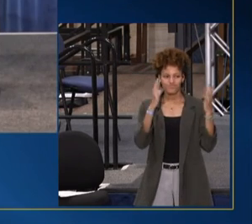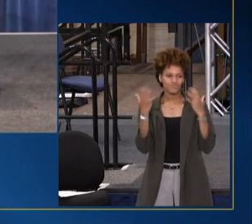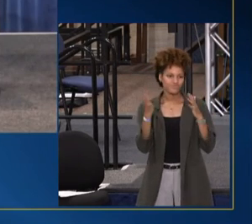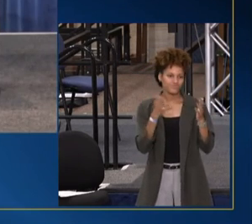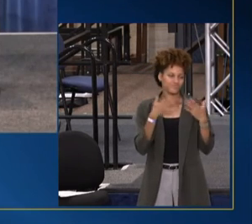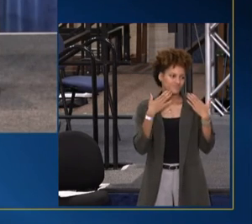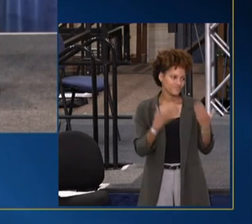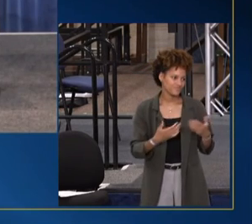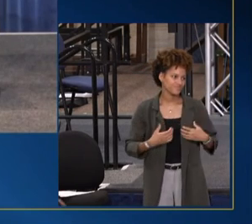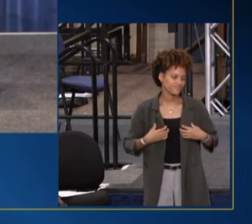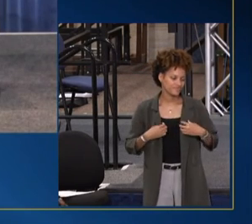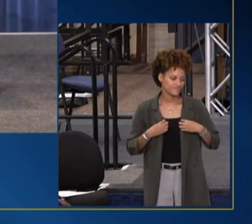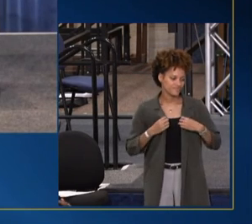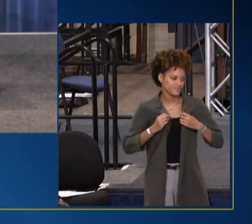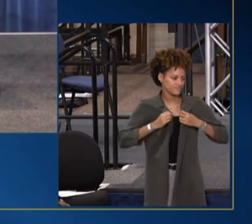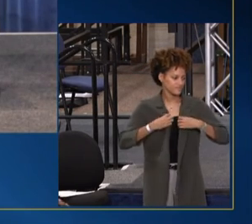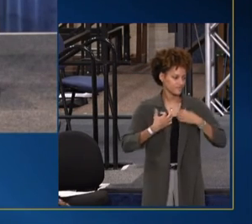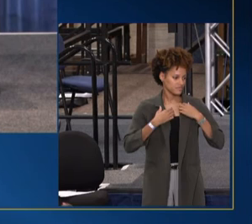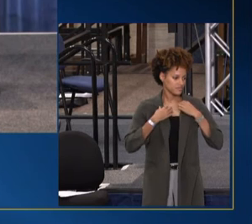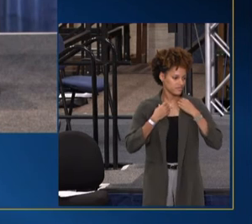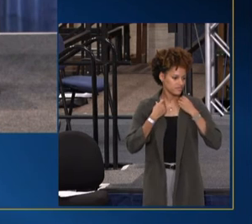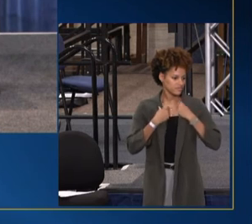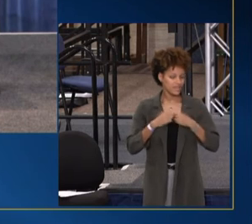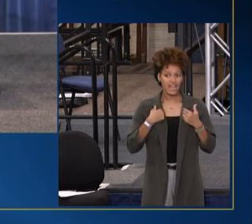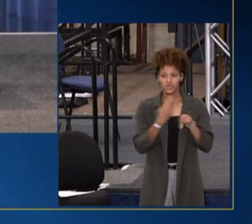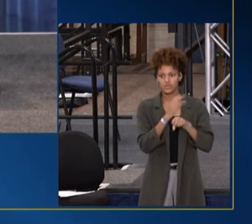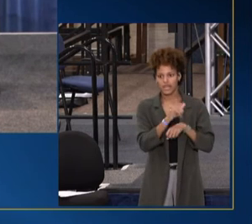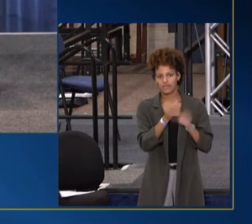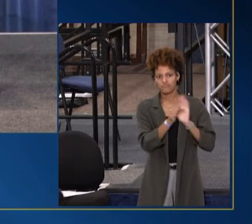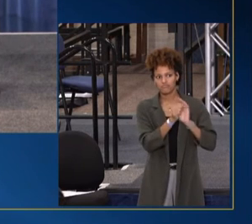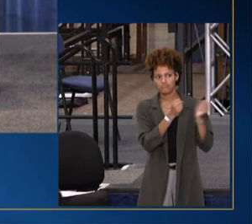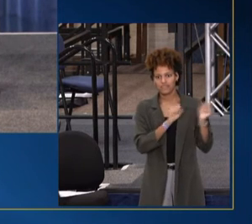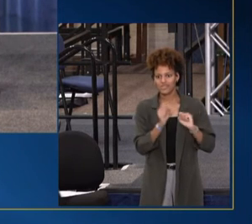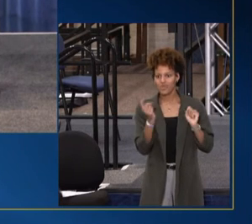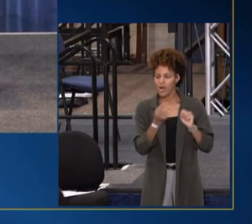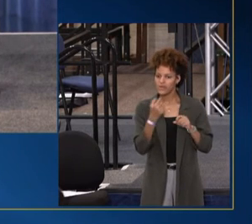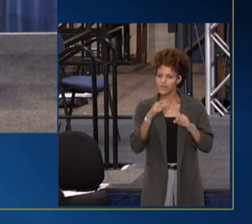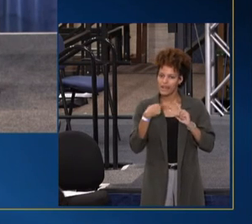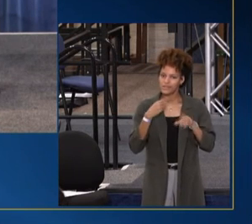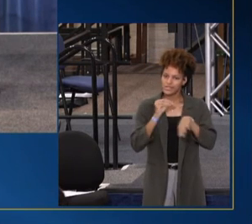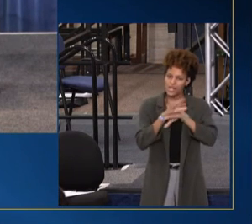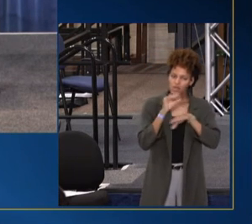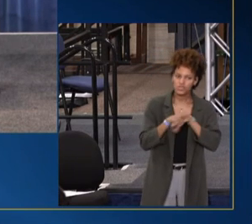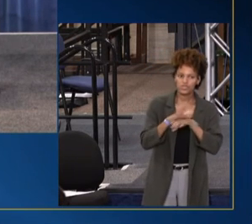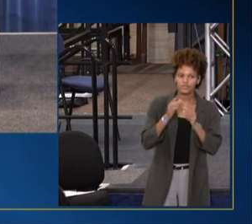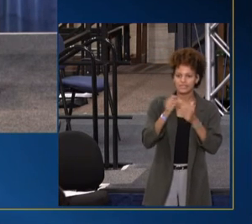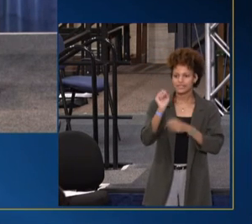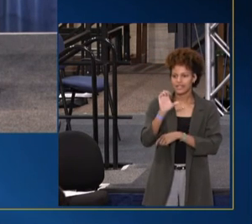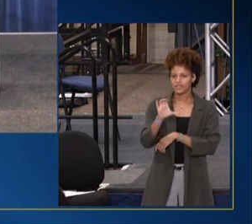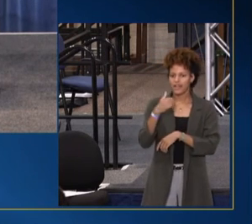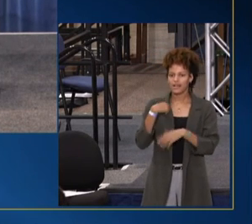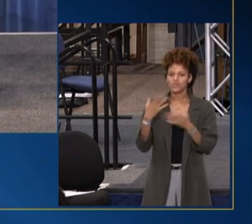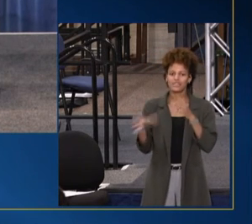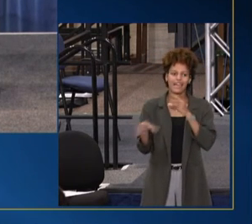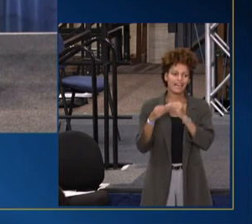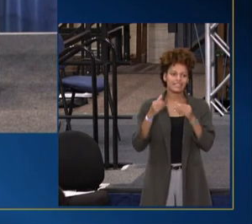Thank you. So I use that stat all the time. When I was a counselor to the secretary, I would put it in the secretary's remarks all the time,